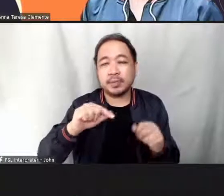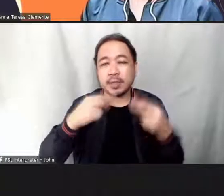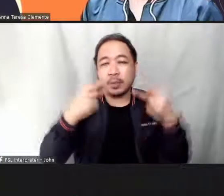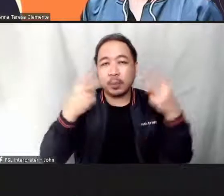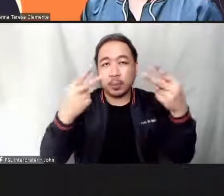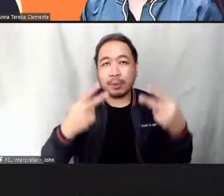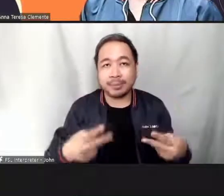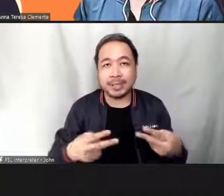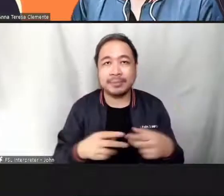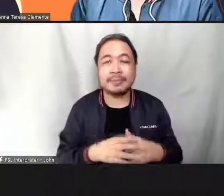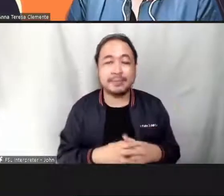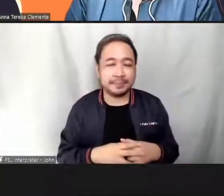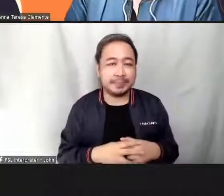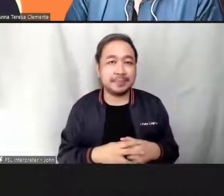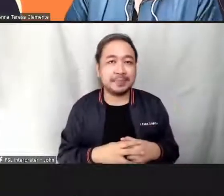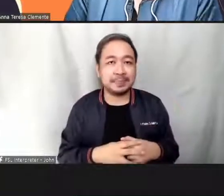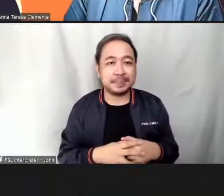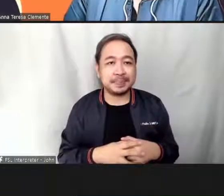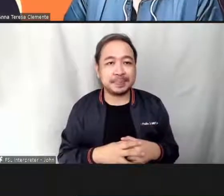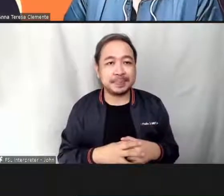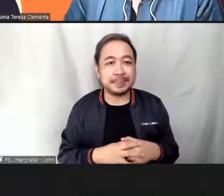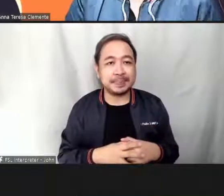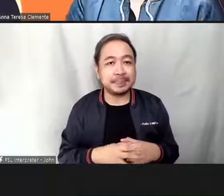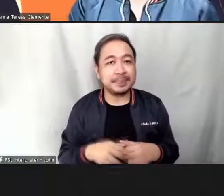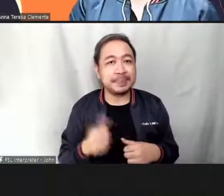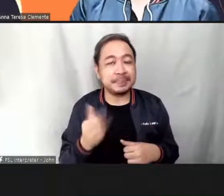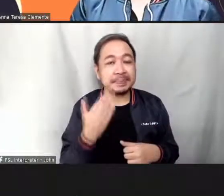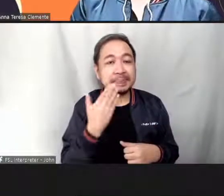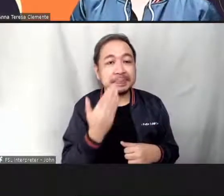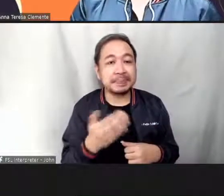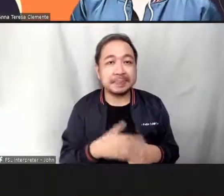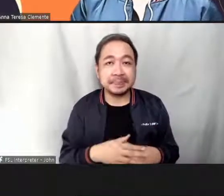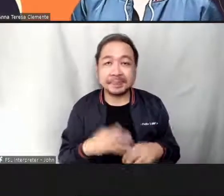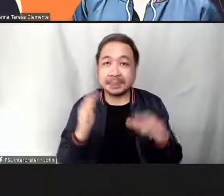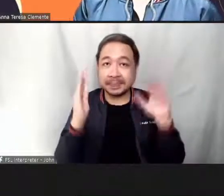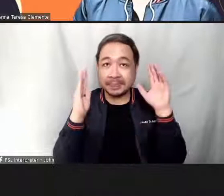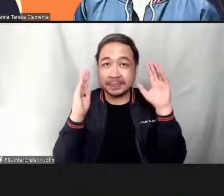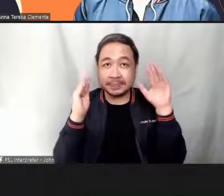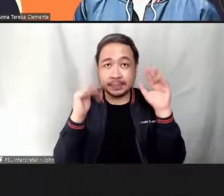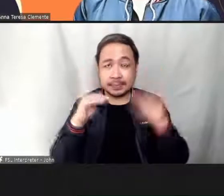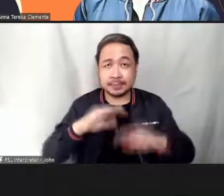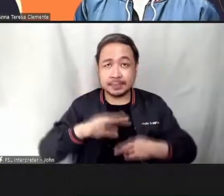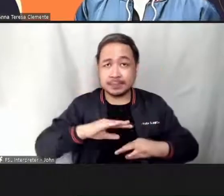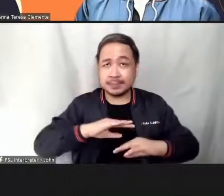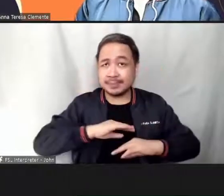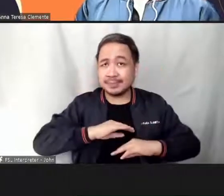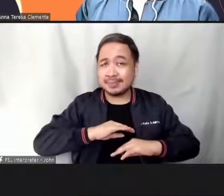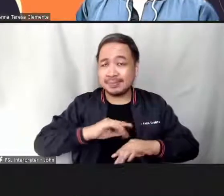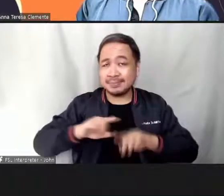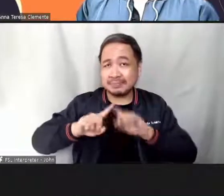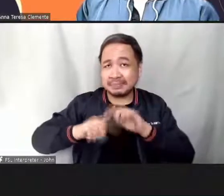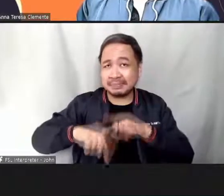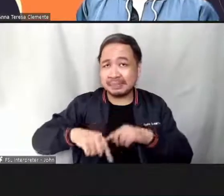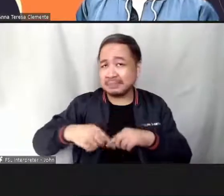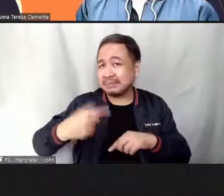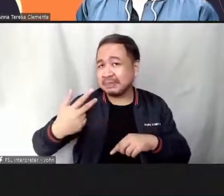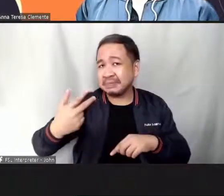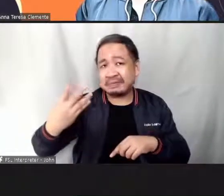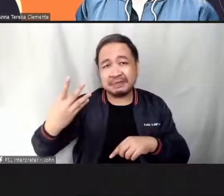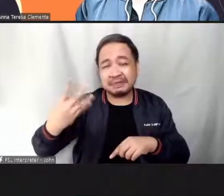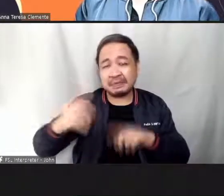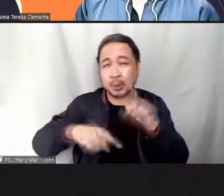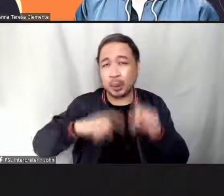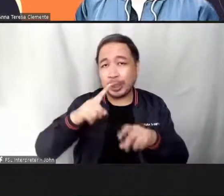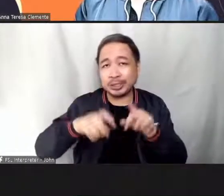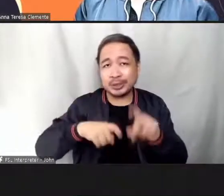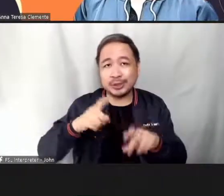in the internet. Thank you, Dr. Marian. I hope that answers maybe 3 or 4 questions in the Q&A chat